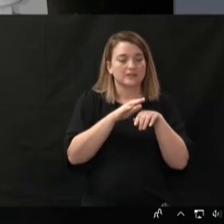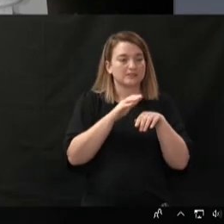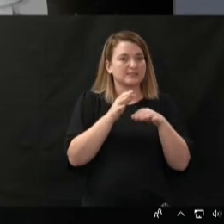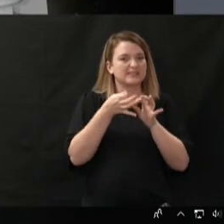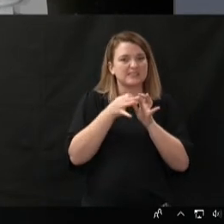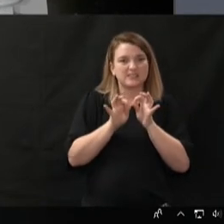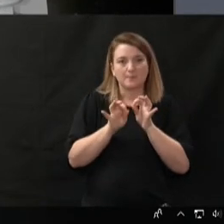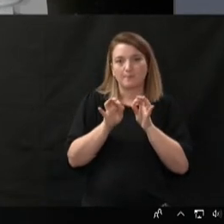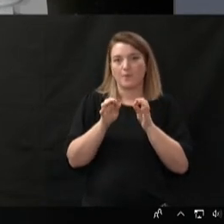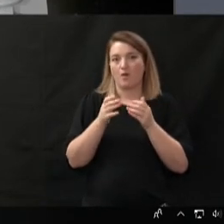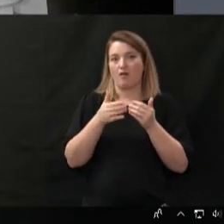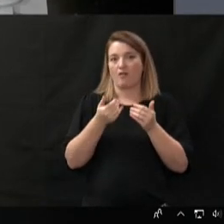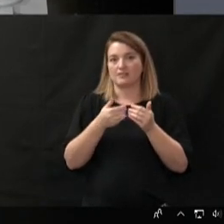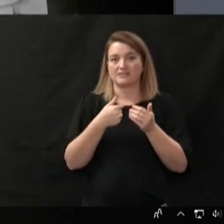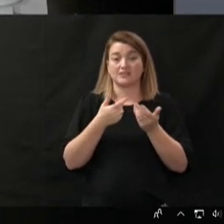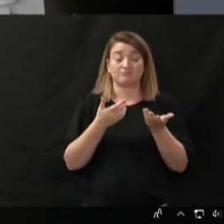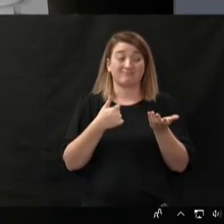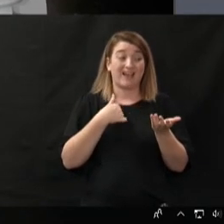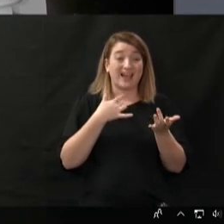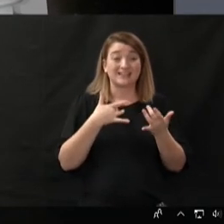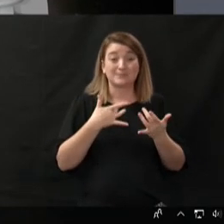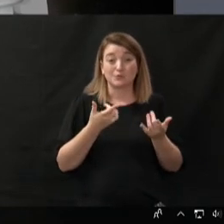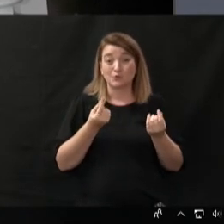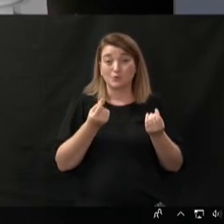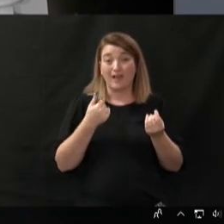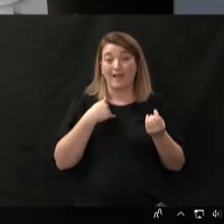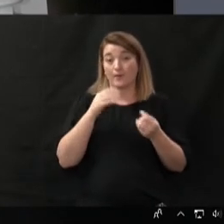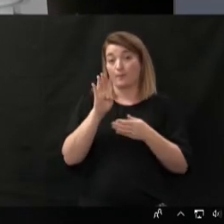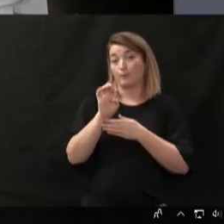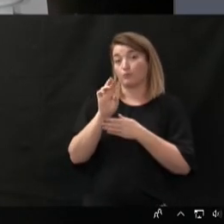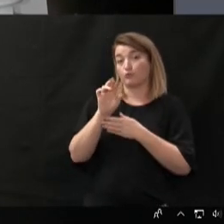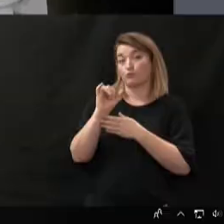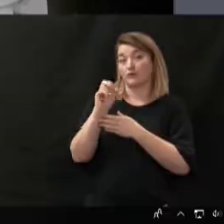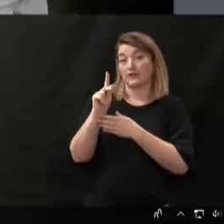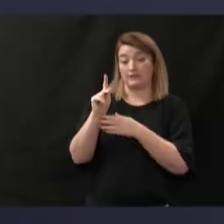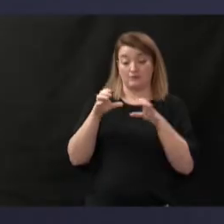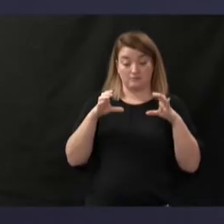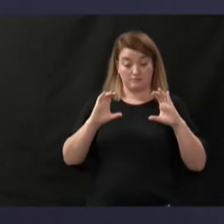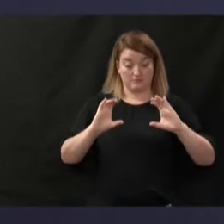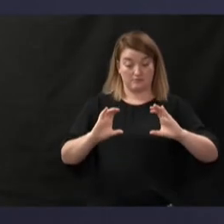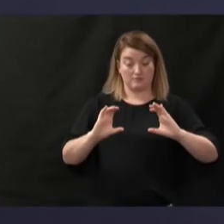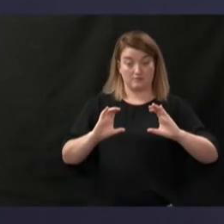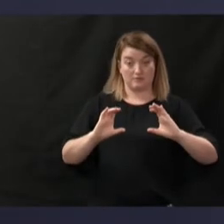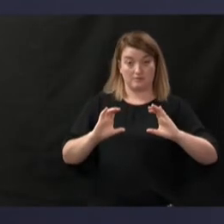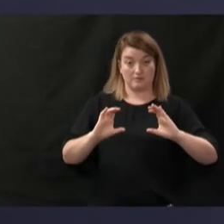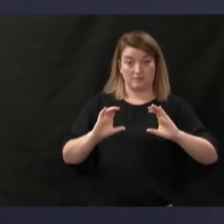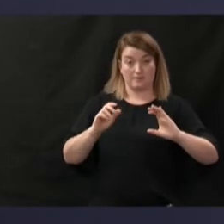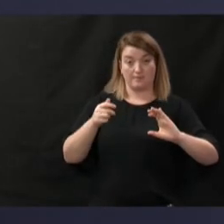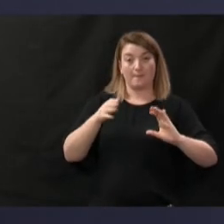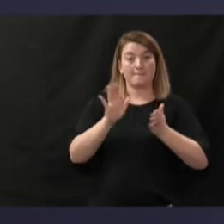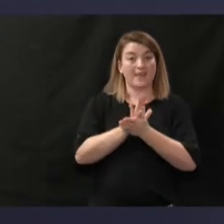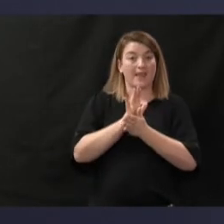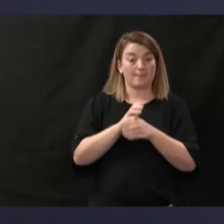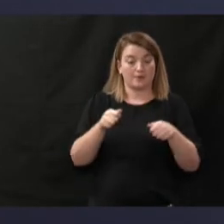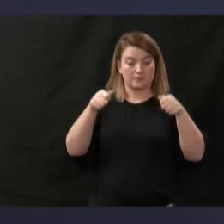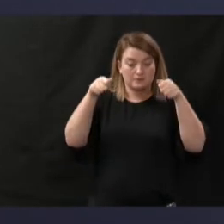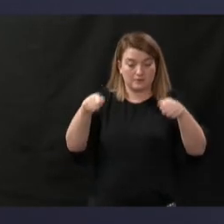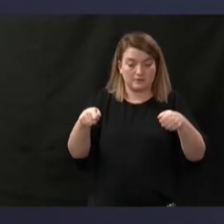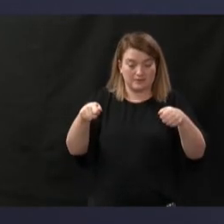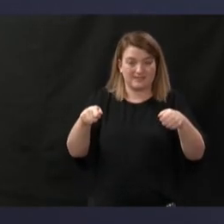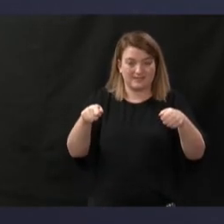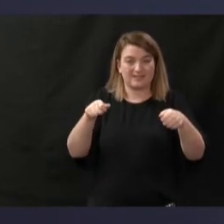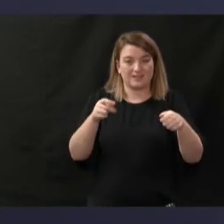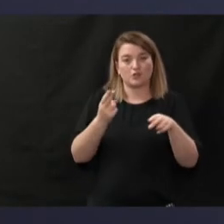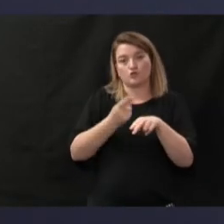I often use a brick in my classroom, and I have them put a piece of paper over it and write, push really hard with a crayon, and that makes a